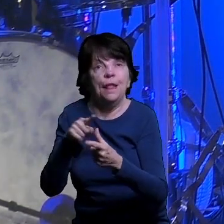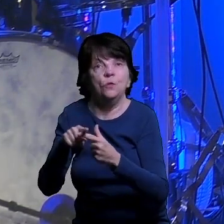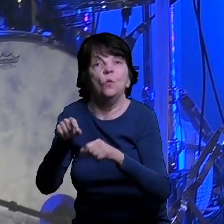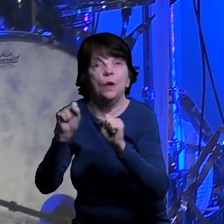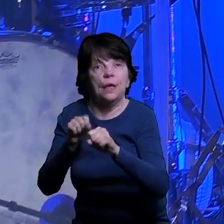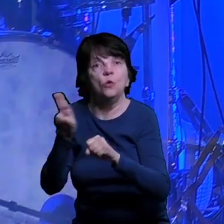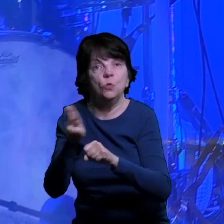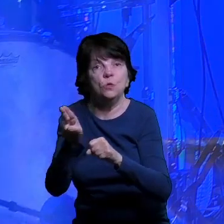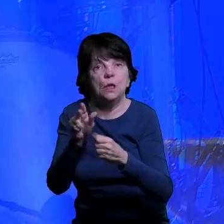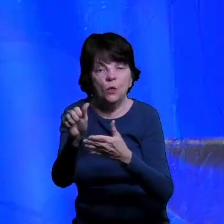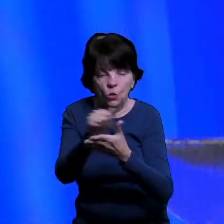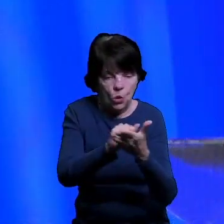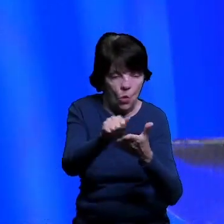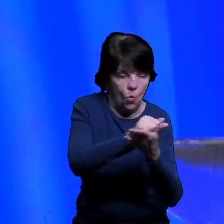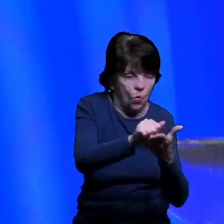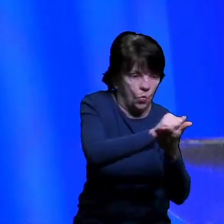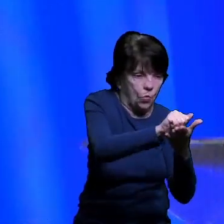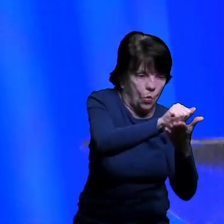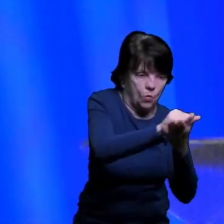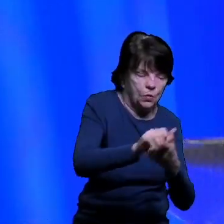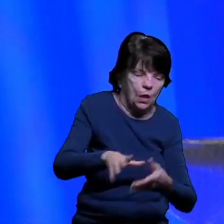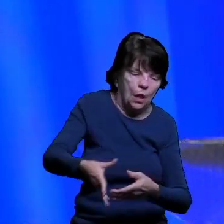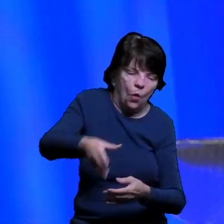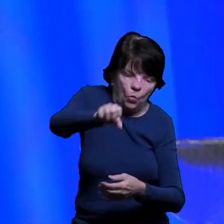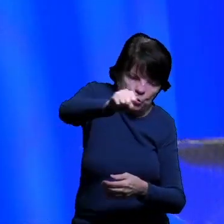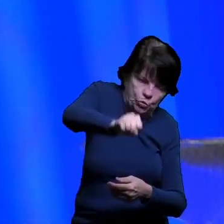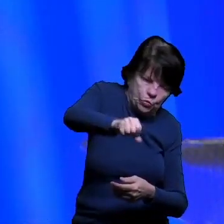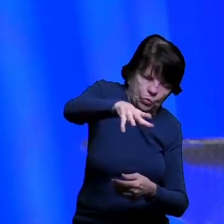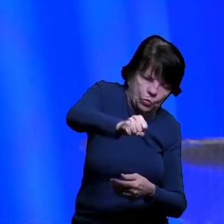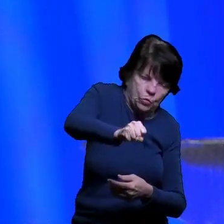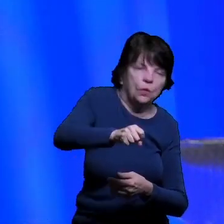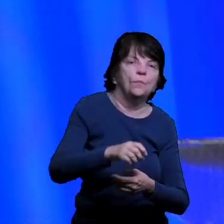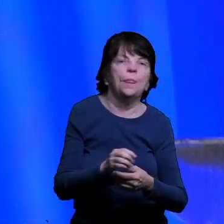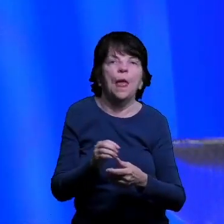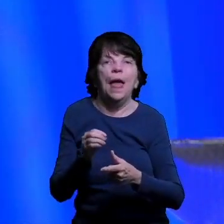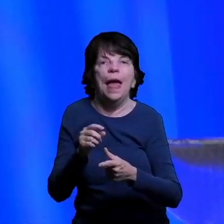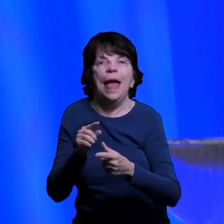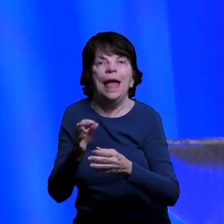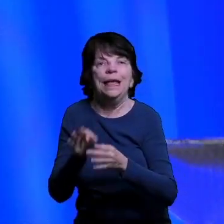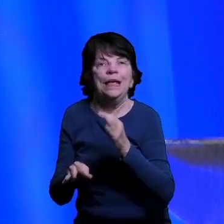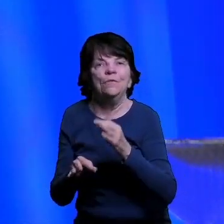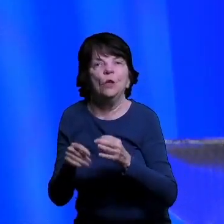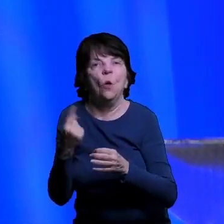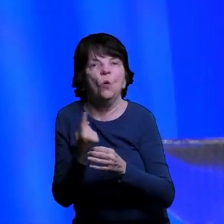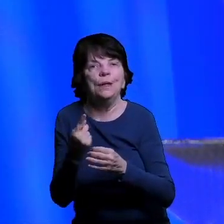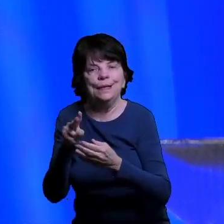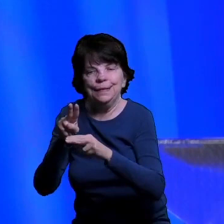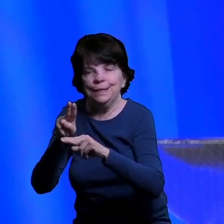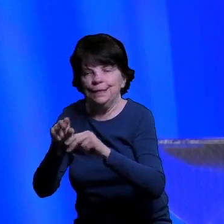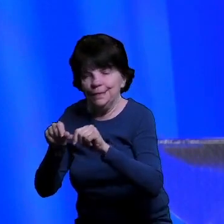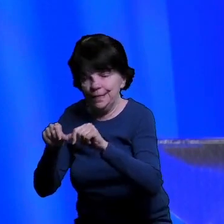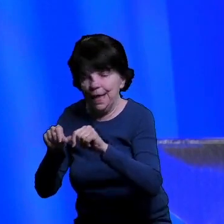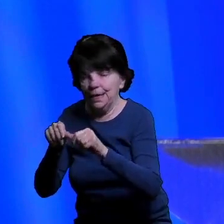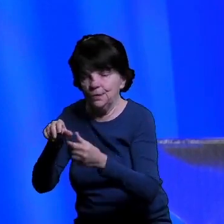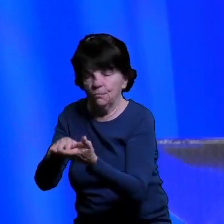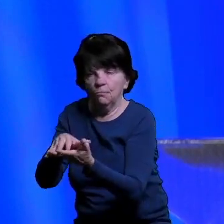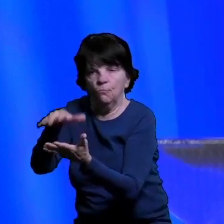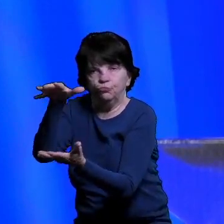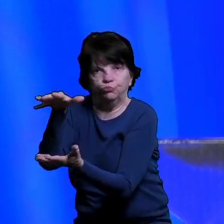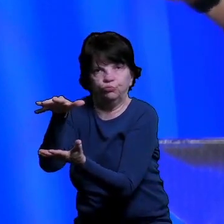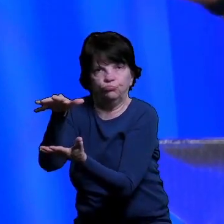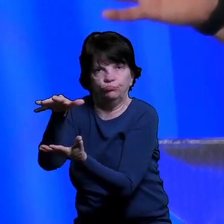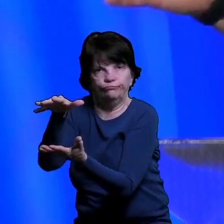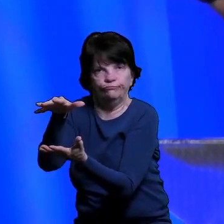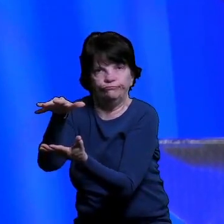in more, to be able to give more out. To soak in more, to give more out. To soak in more, to give more out. To soak in more, to give more out.